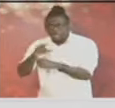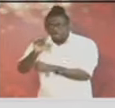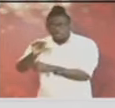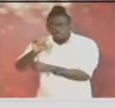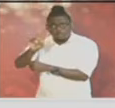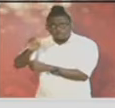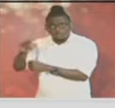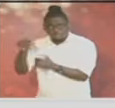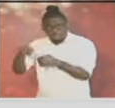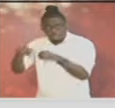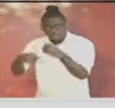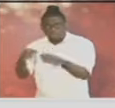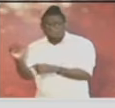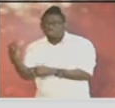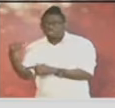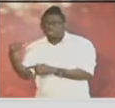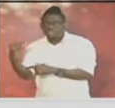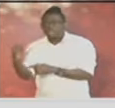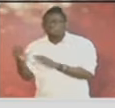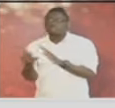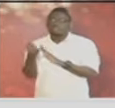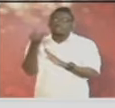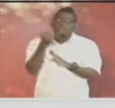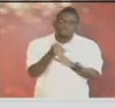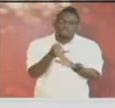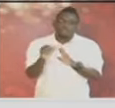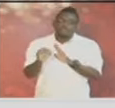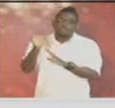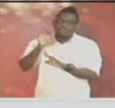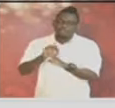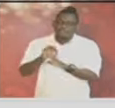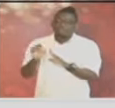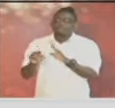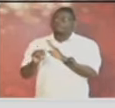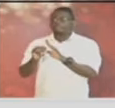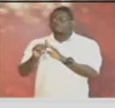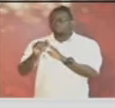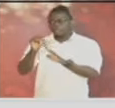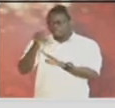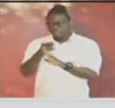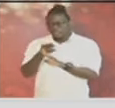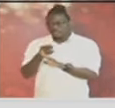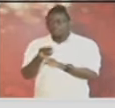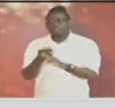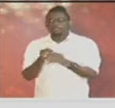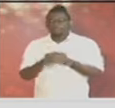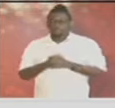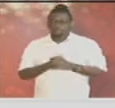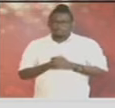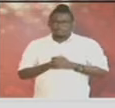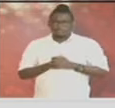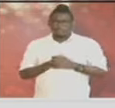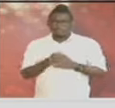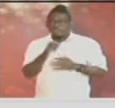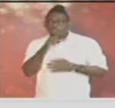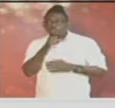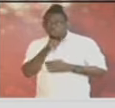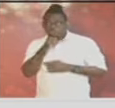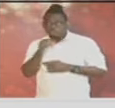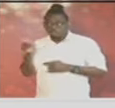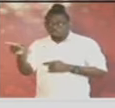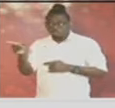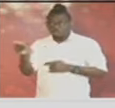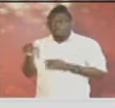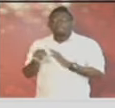February, and March is in orange. The dotted black line that we see running through the graph represents what we call